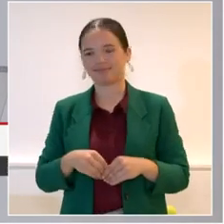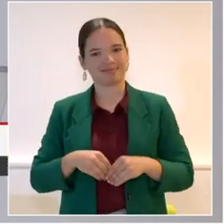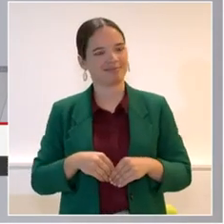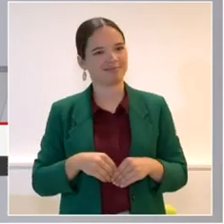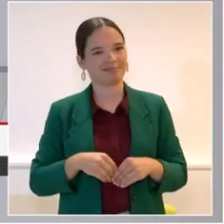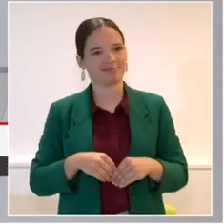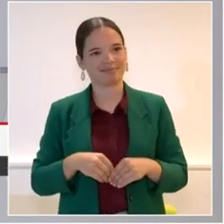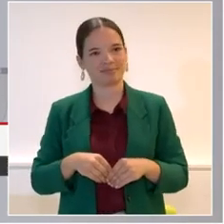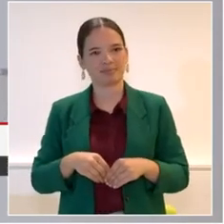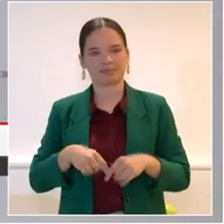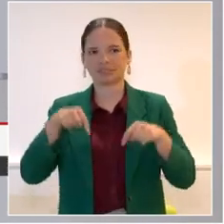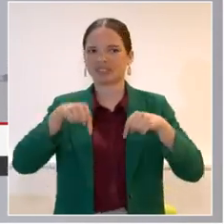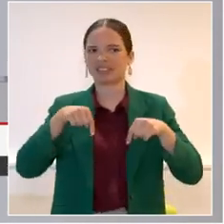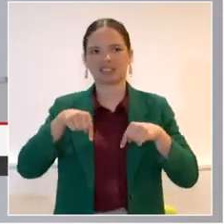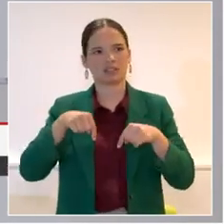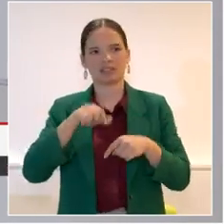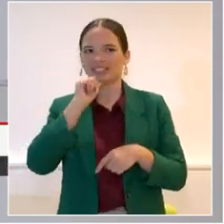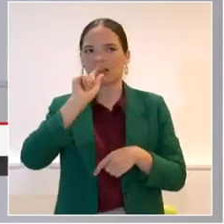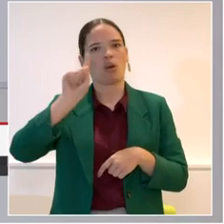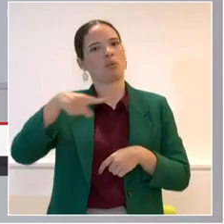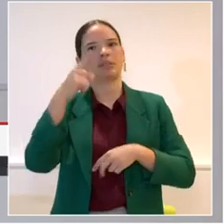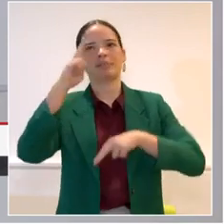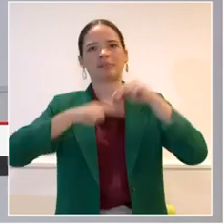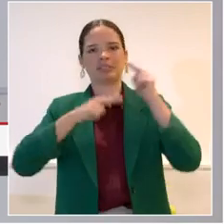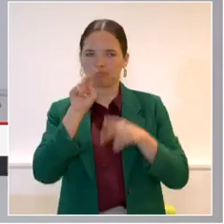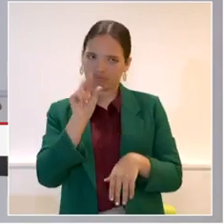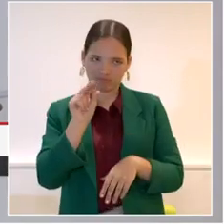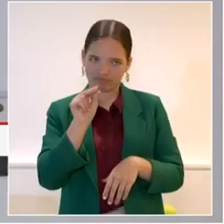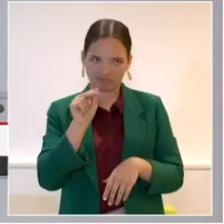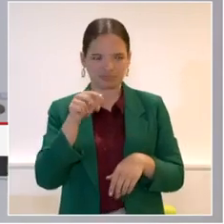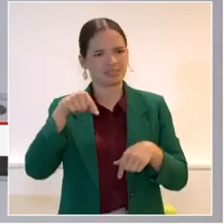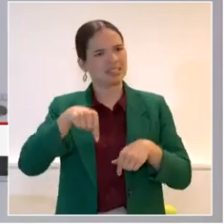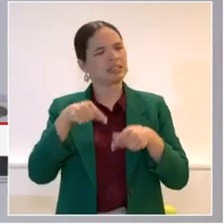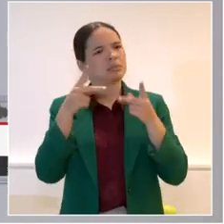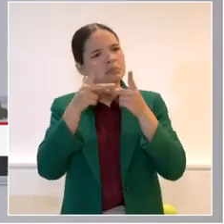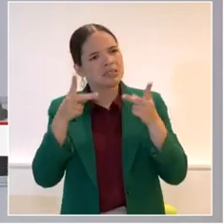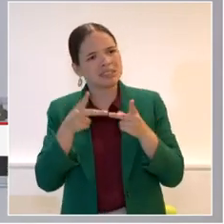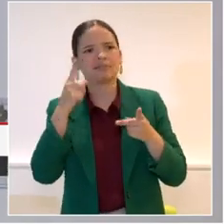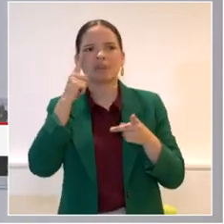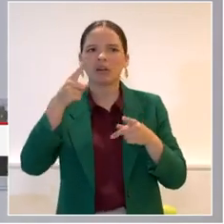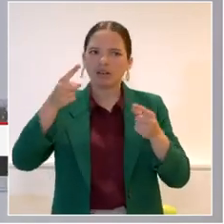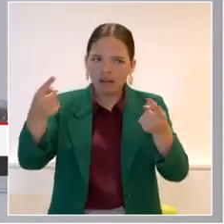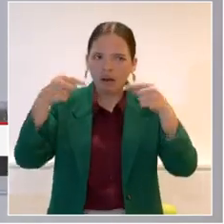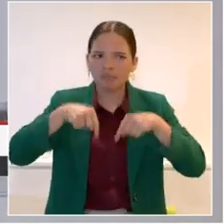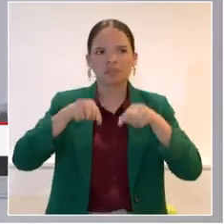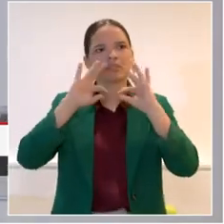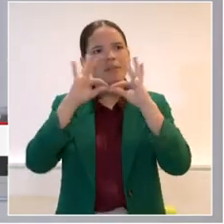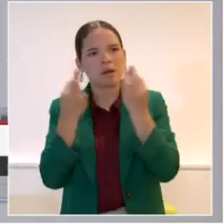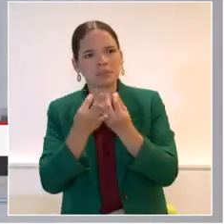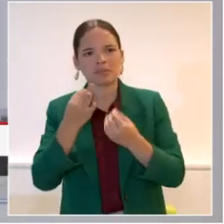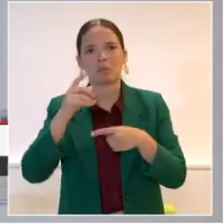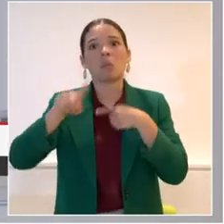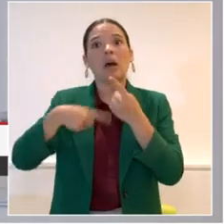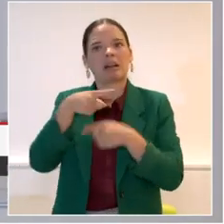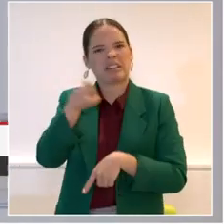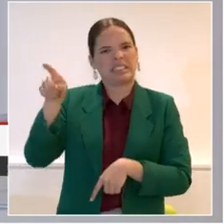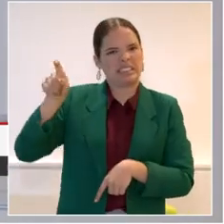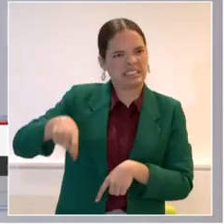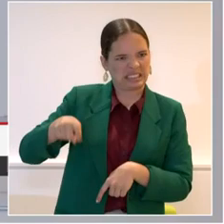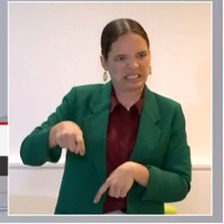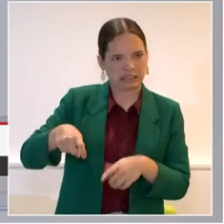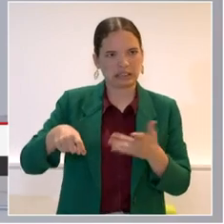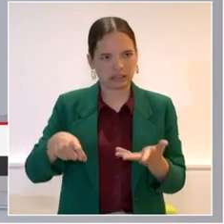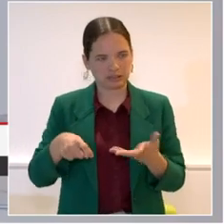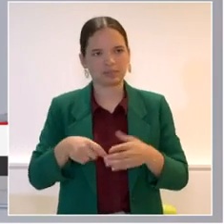This is not just a building. This is a space where families come when they are in need and perhaps in their